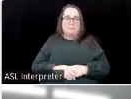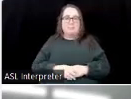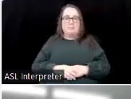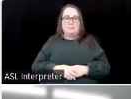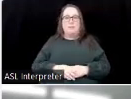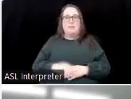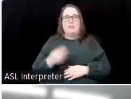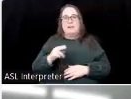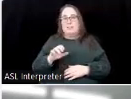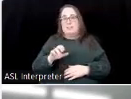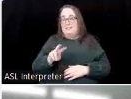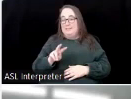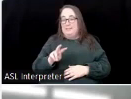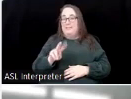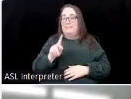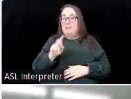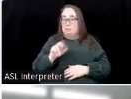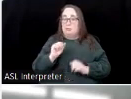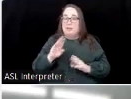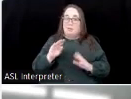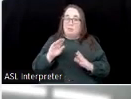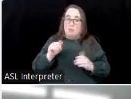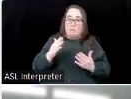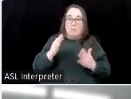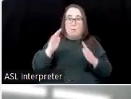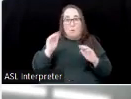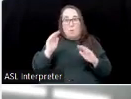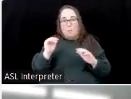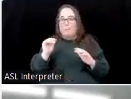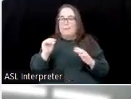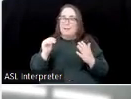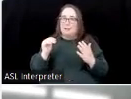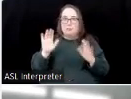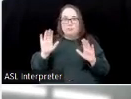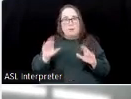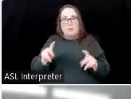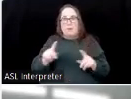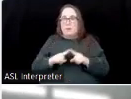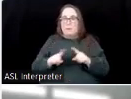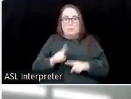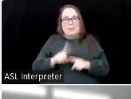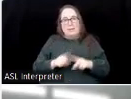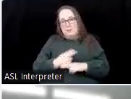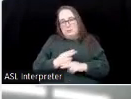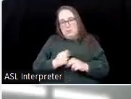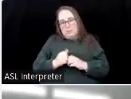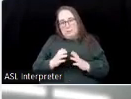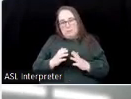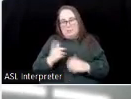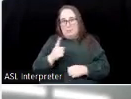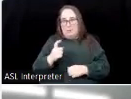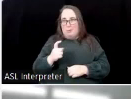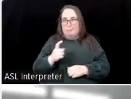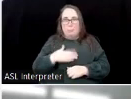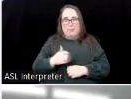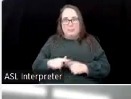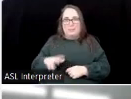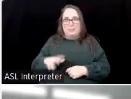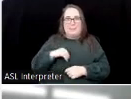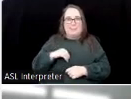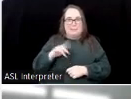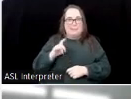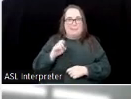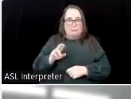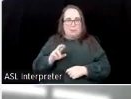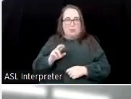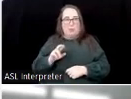offer hope and the promise of greater opportunity, that opportunity can't be unlocked without a willing houser willing to accept the voucher.